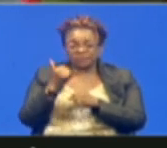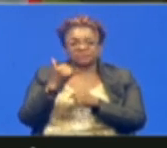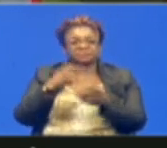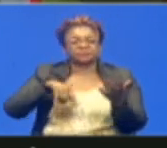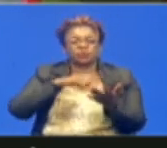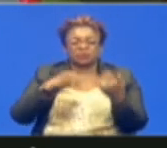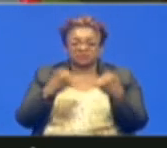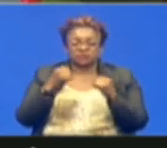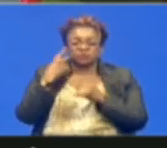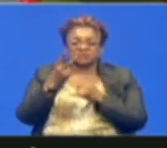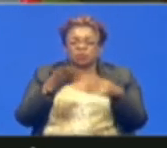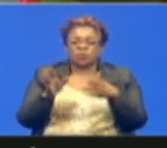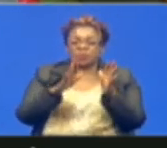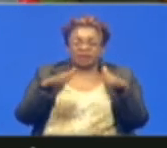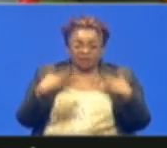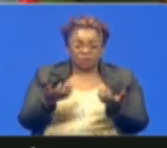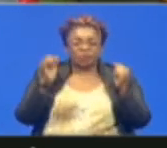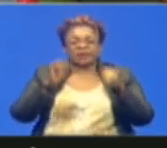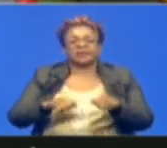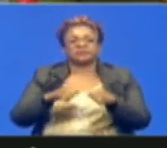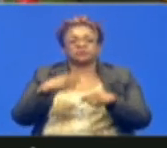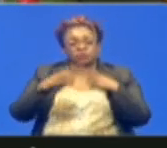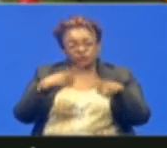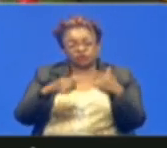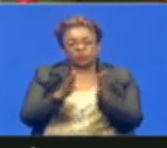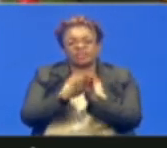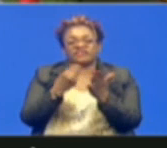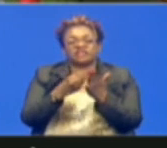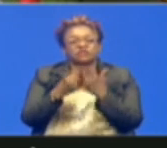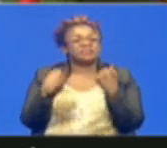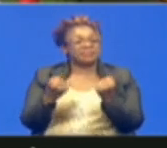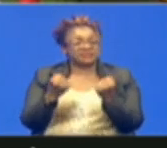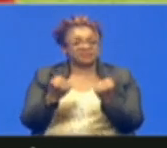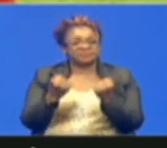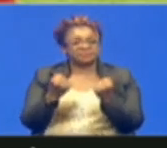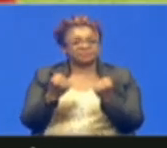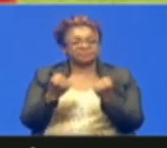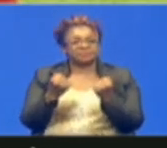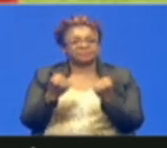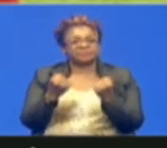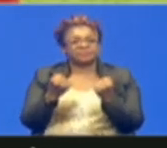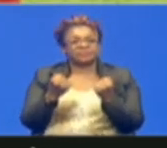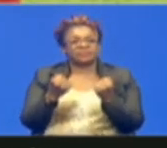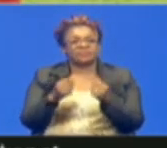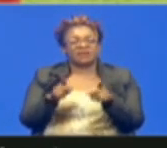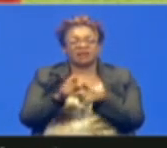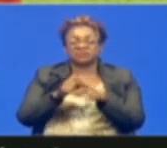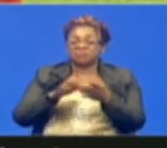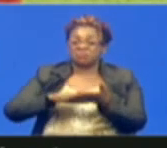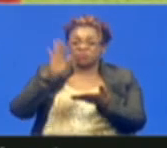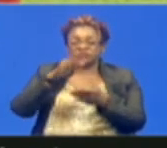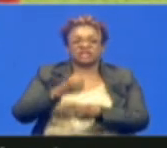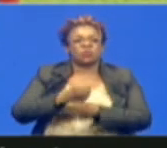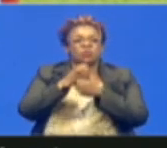looking for different ways of how we can give the financial stability and structure to the airline. As most shareholders left